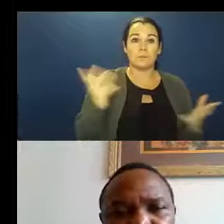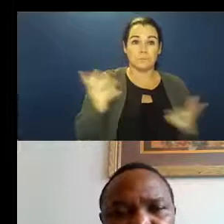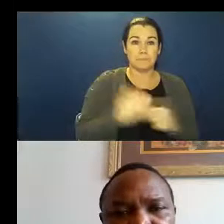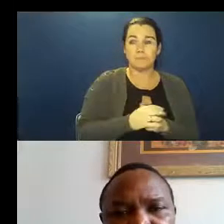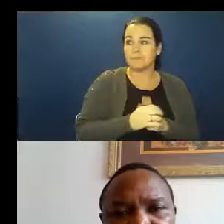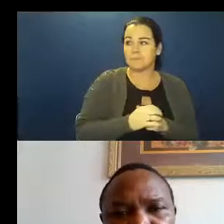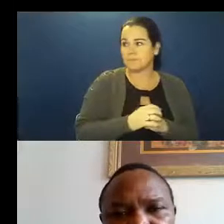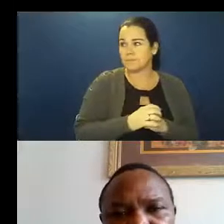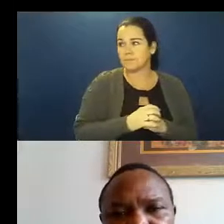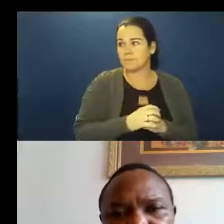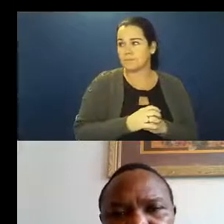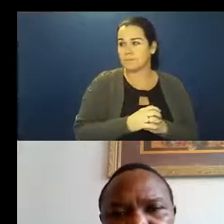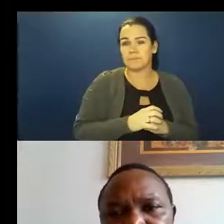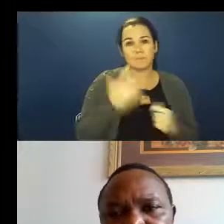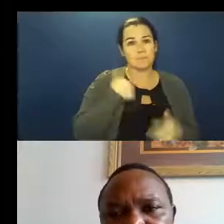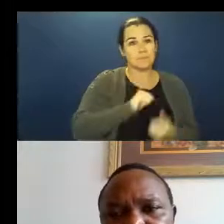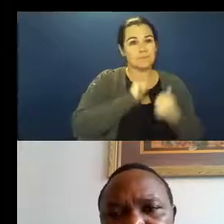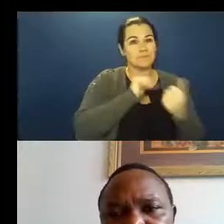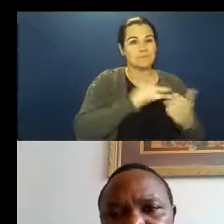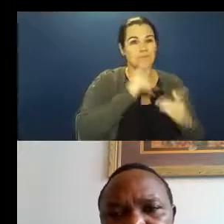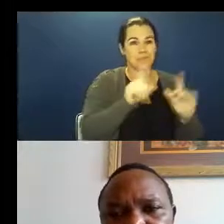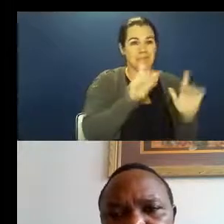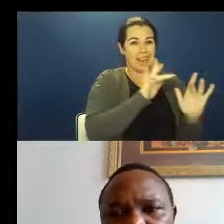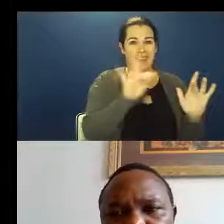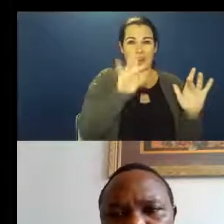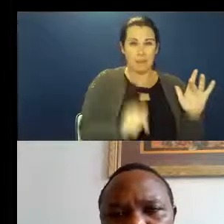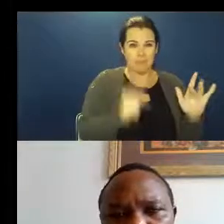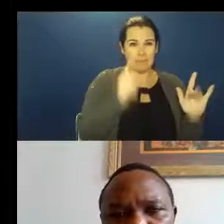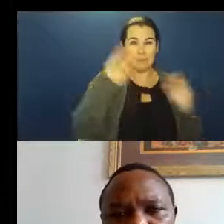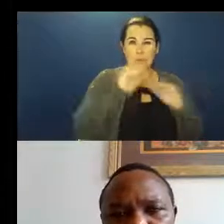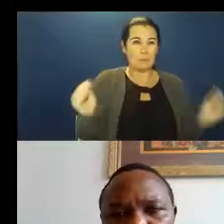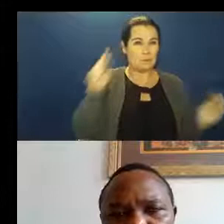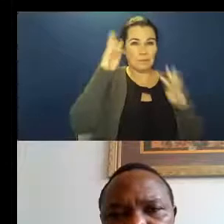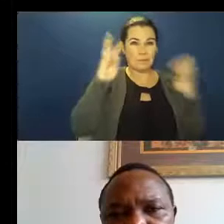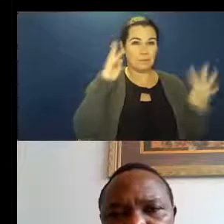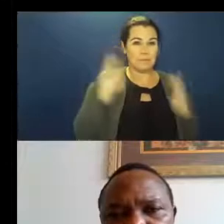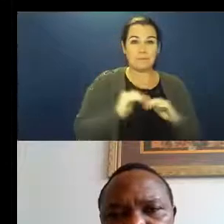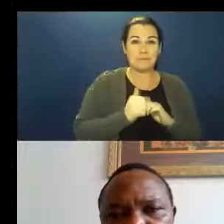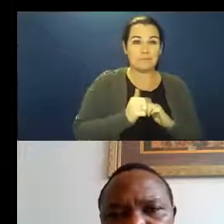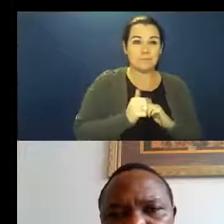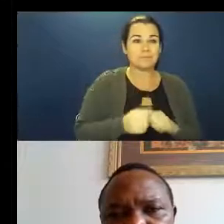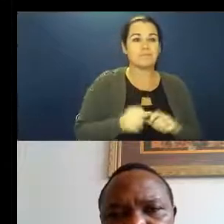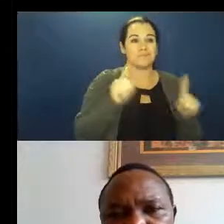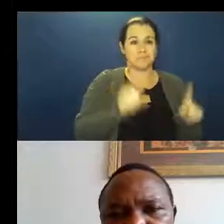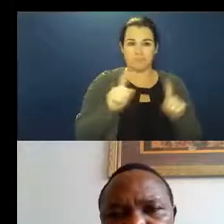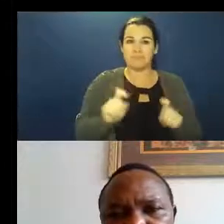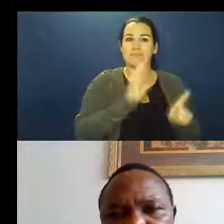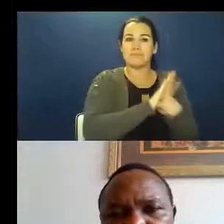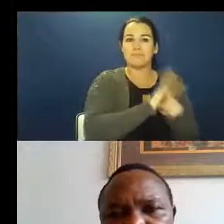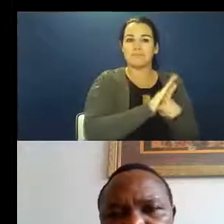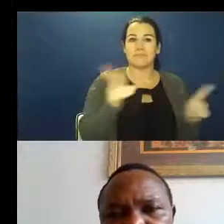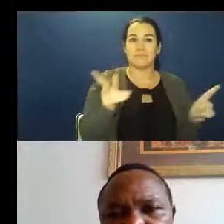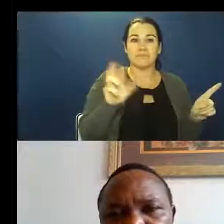to address the innovation gap by field testing the state vocational rehab and